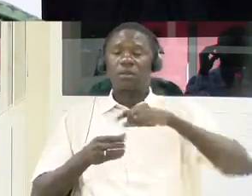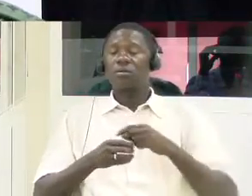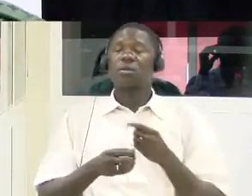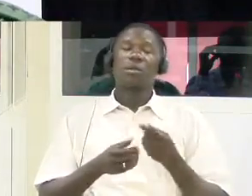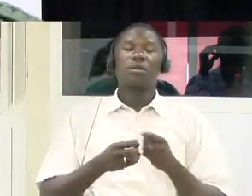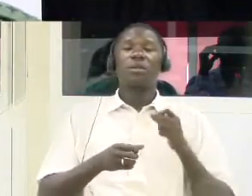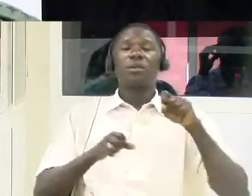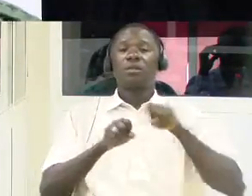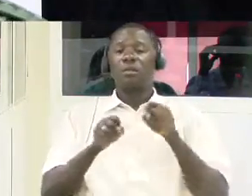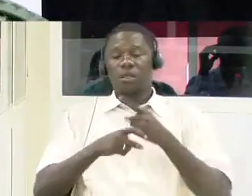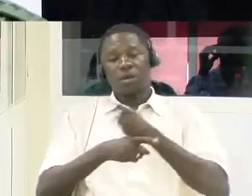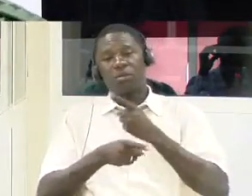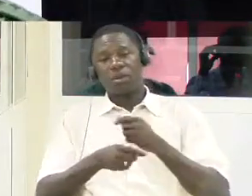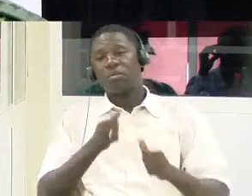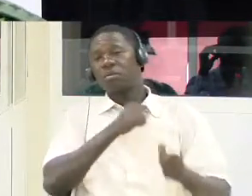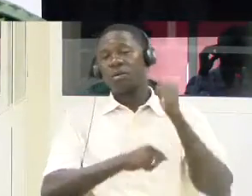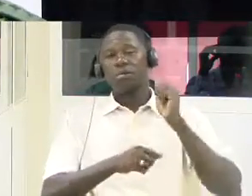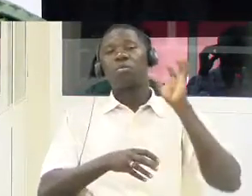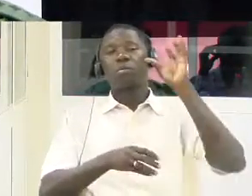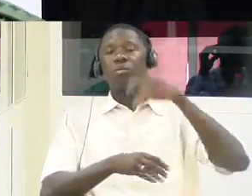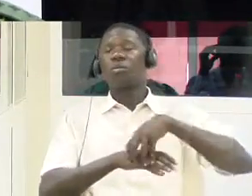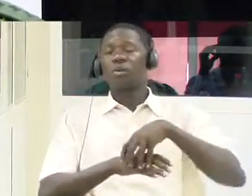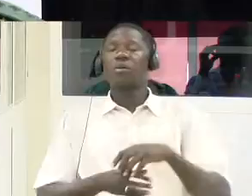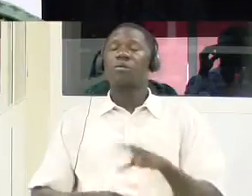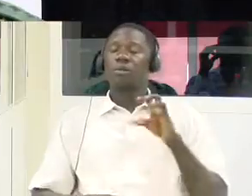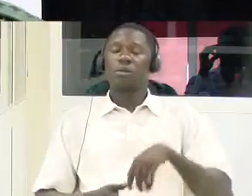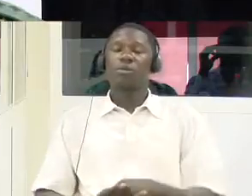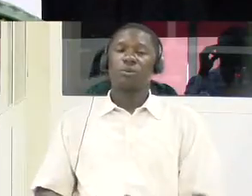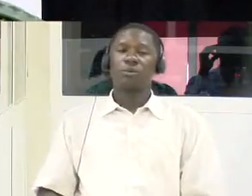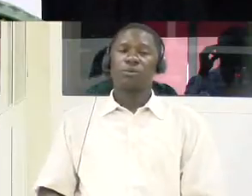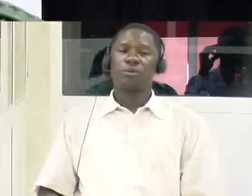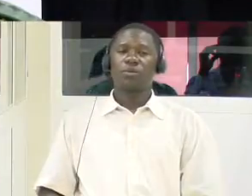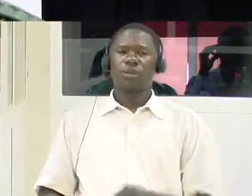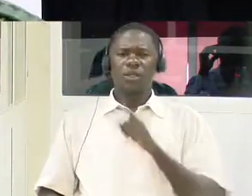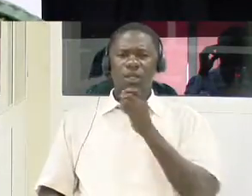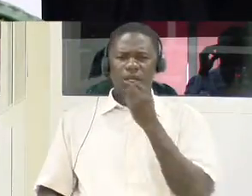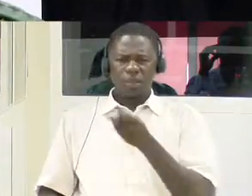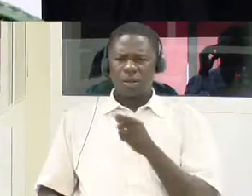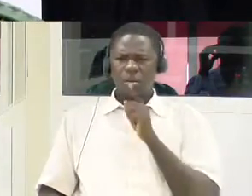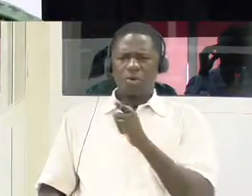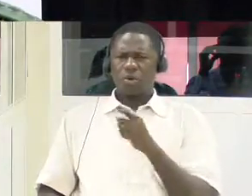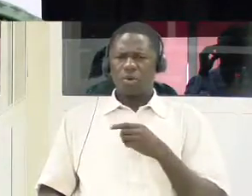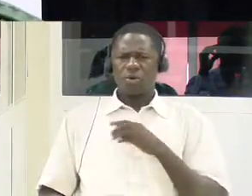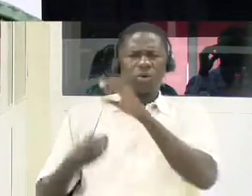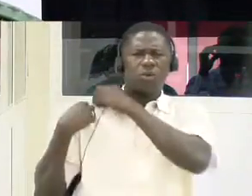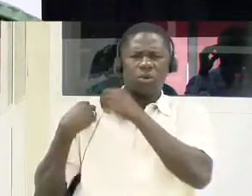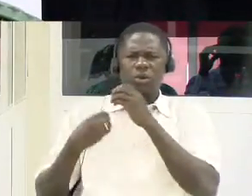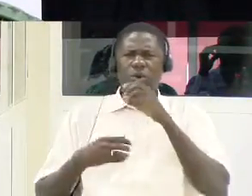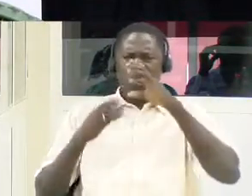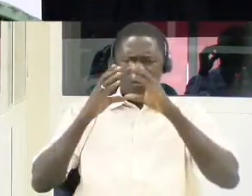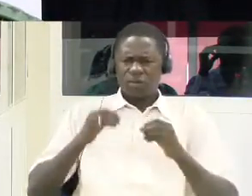and back to Bakau." He said, "But the commander said he have been calling you, but he cannot get you, the commanding